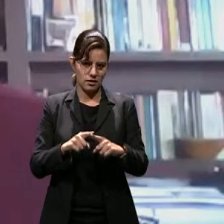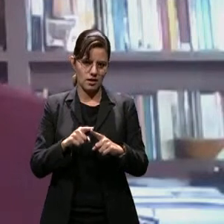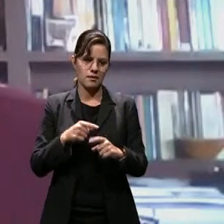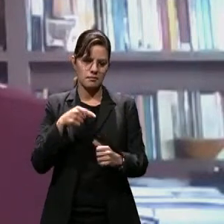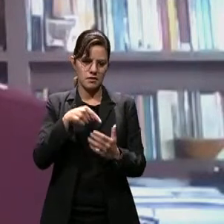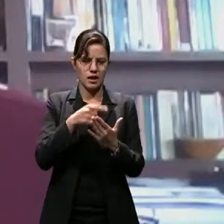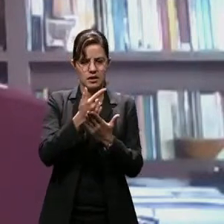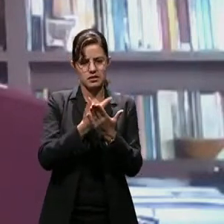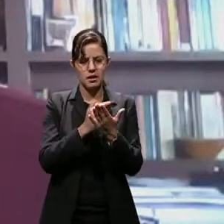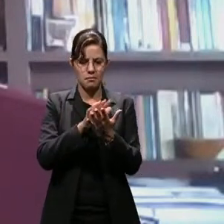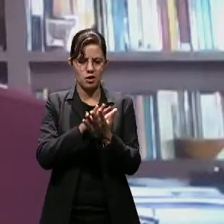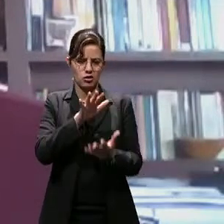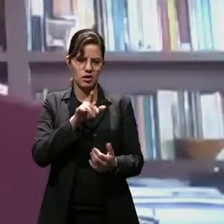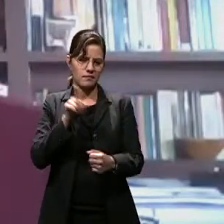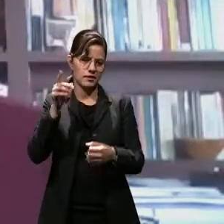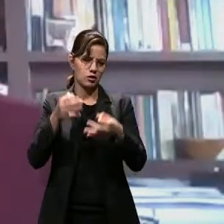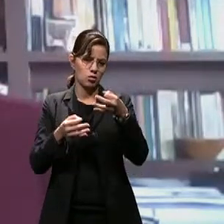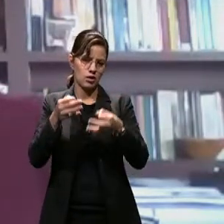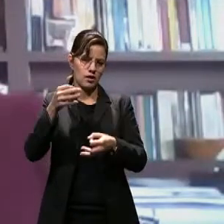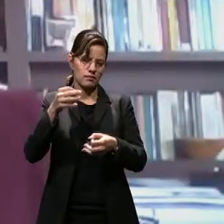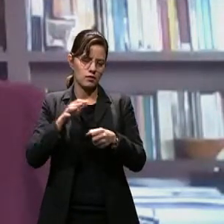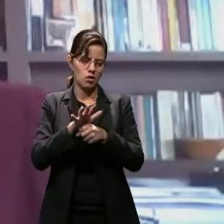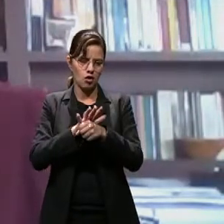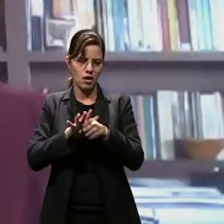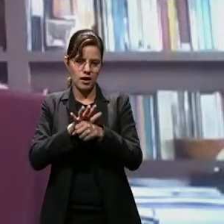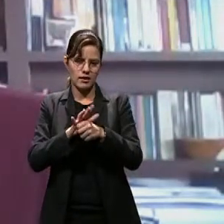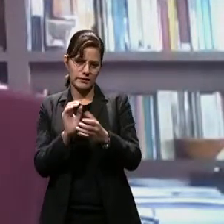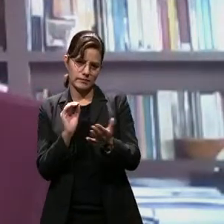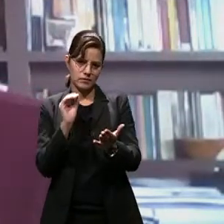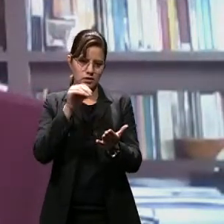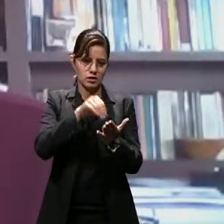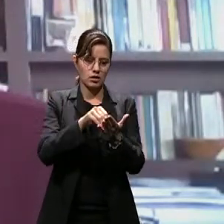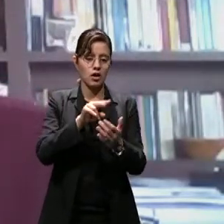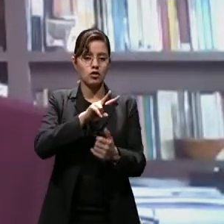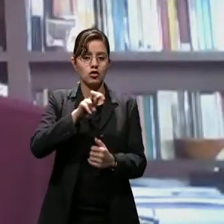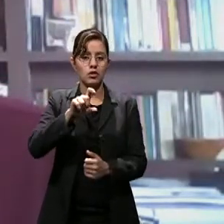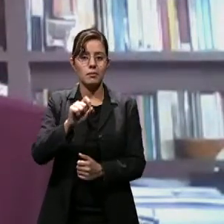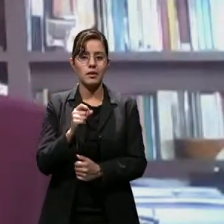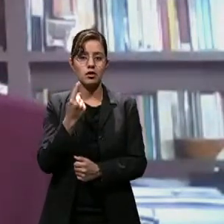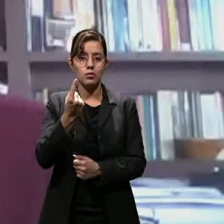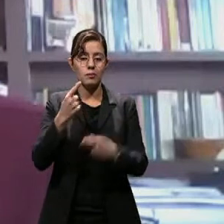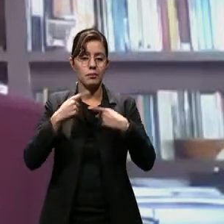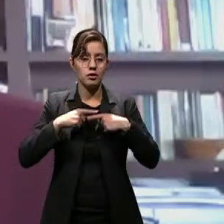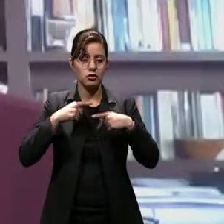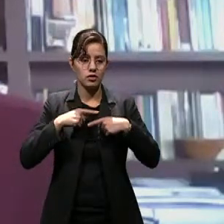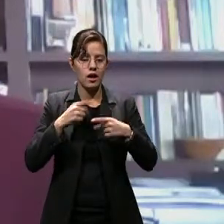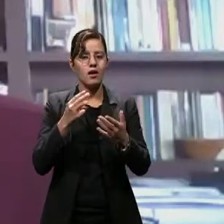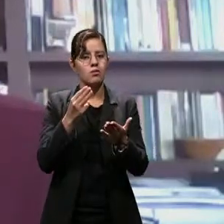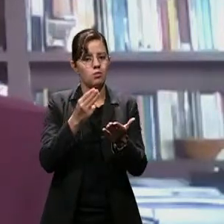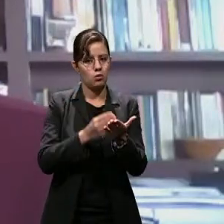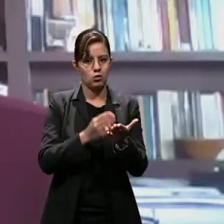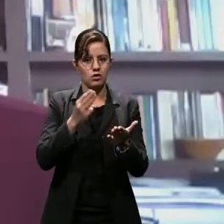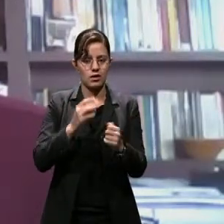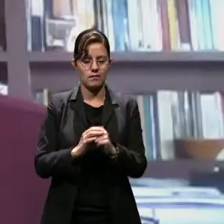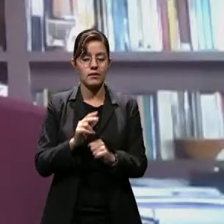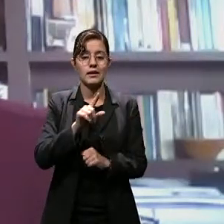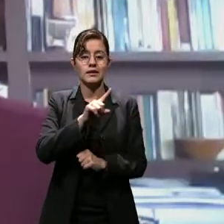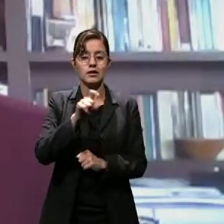the electoral tribunals, out of which 221 people had been punished and